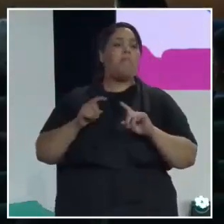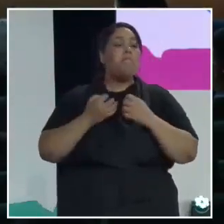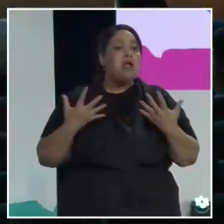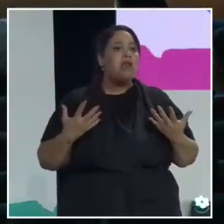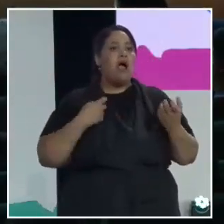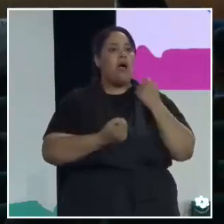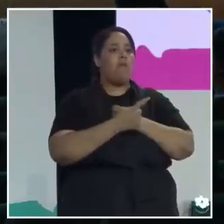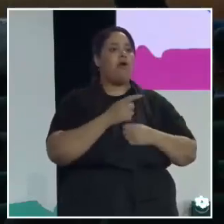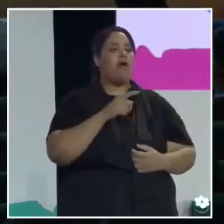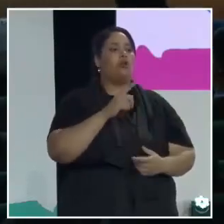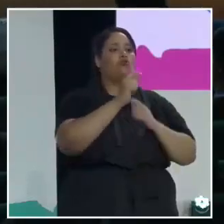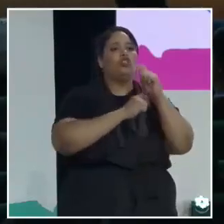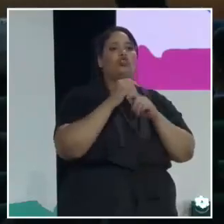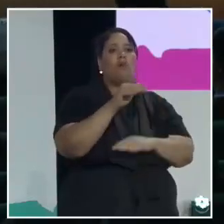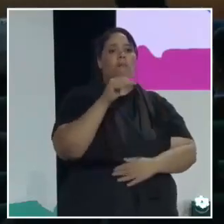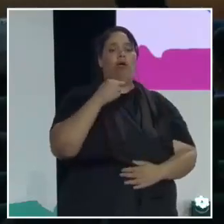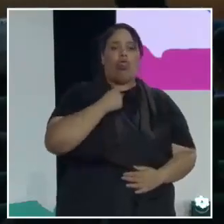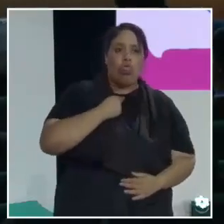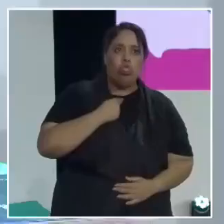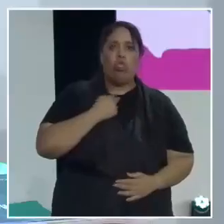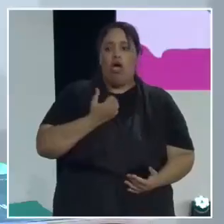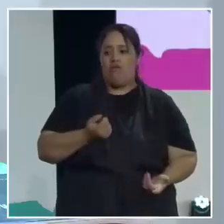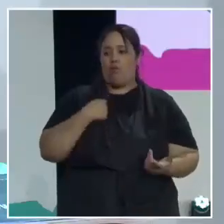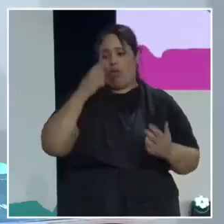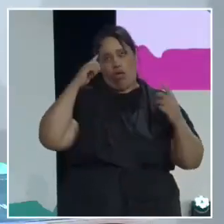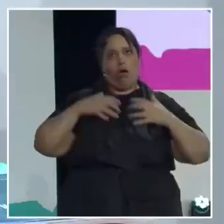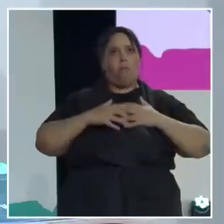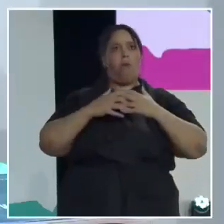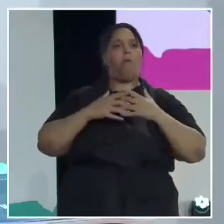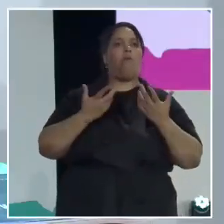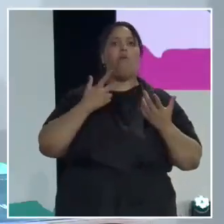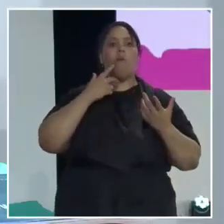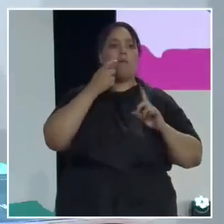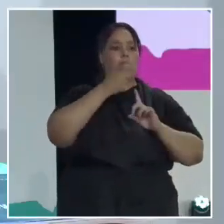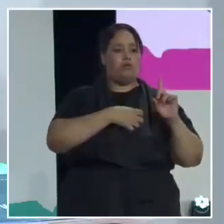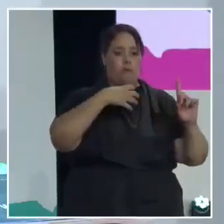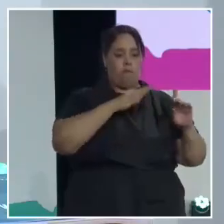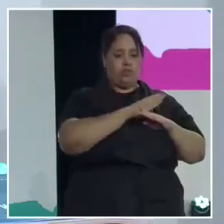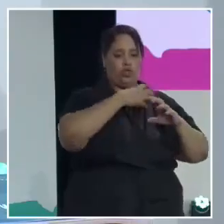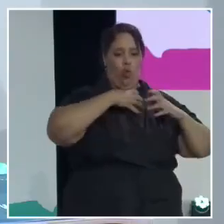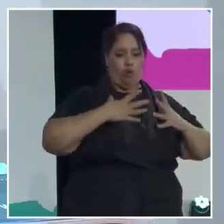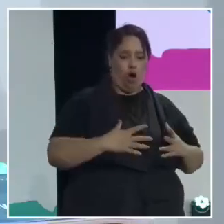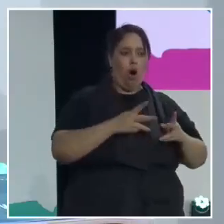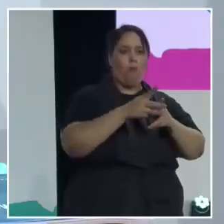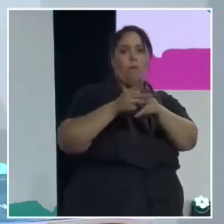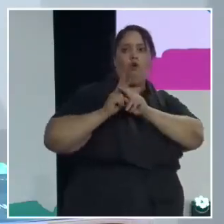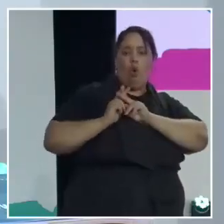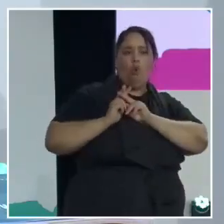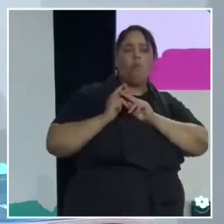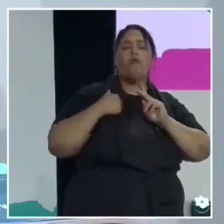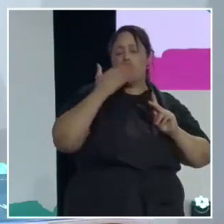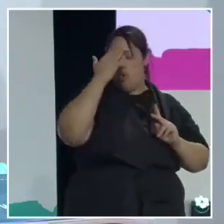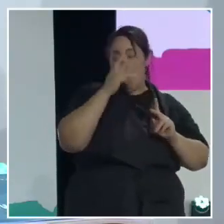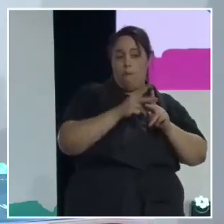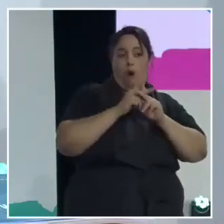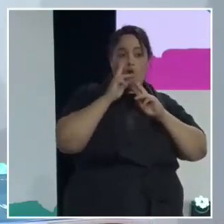idea that we have to have borrowers, and I'm an entrepreneur who has borrowed and who has existed, and I realize that from a borrower